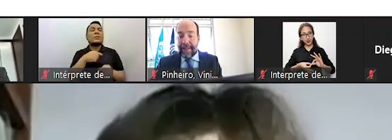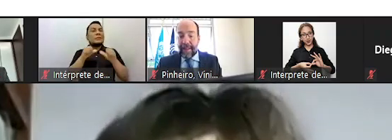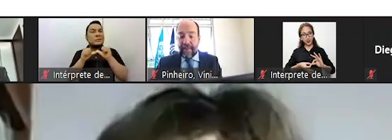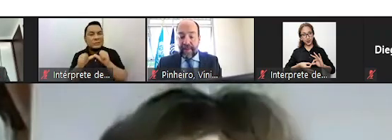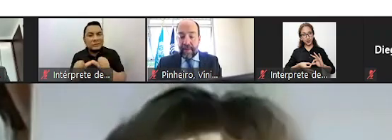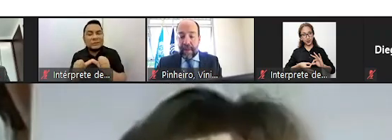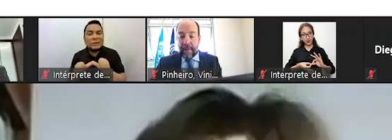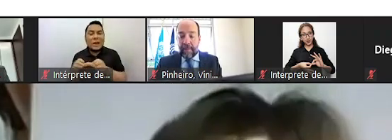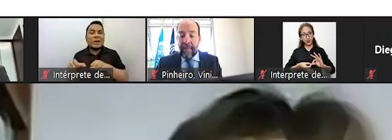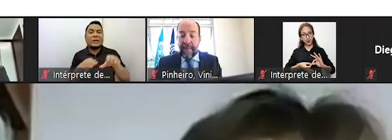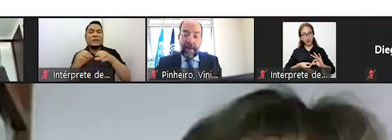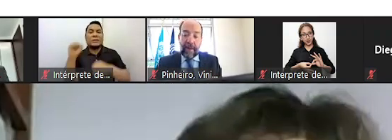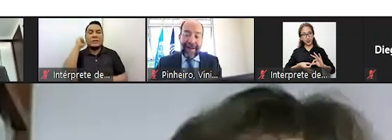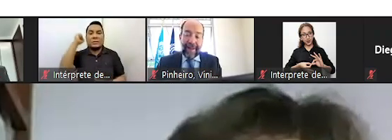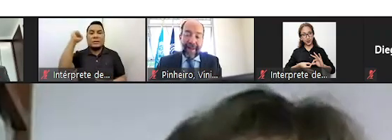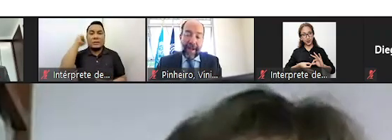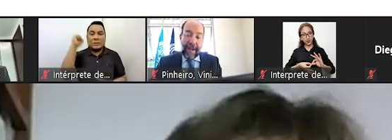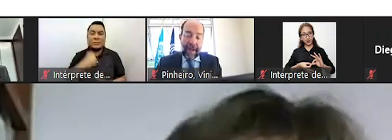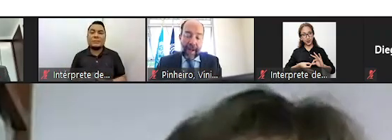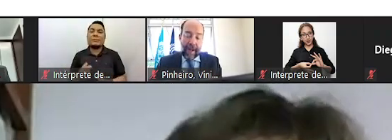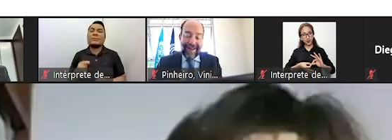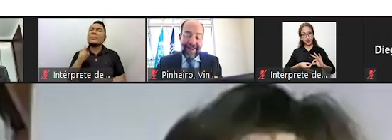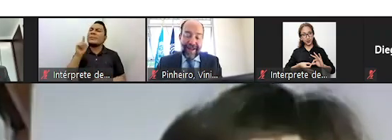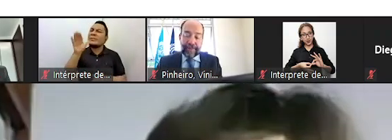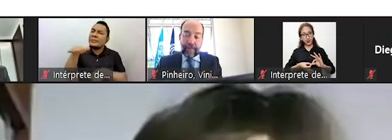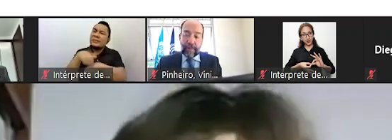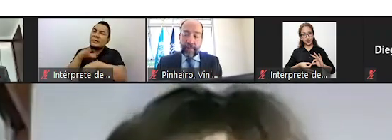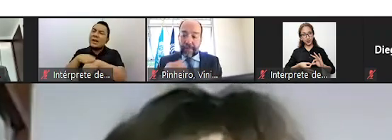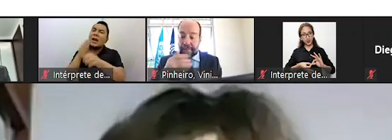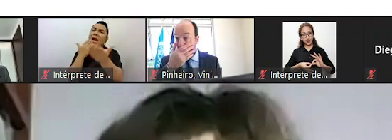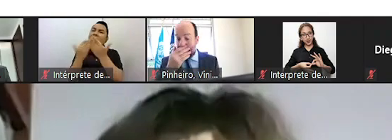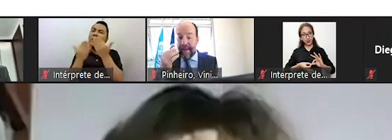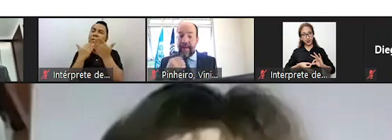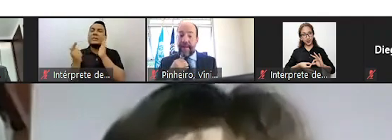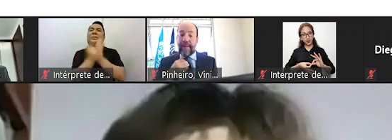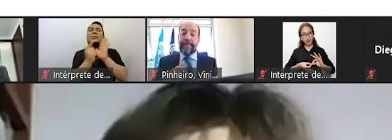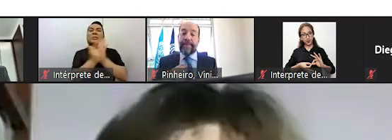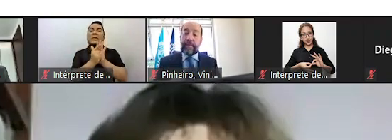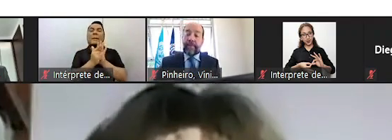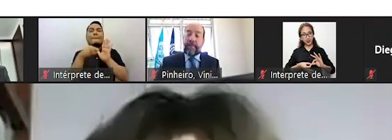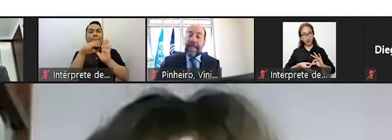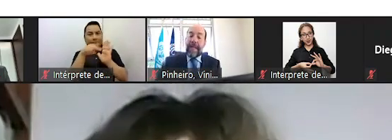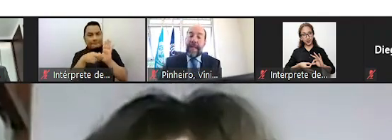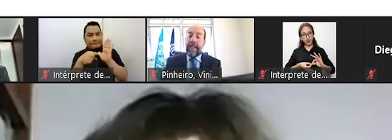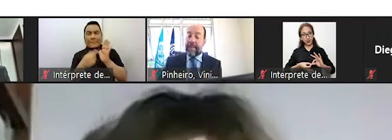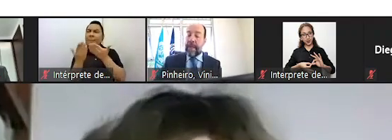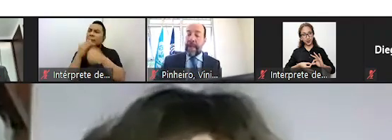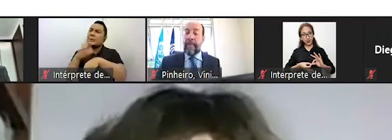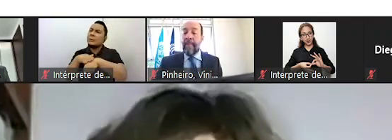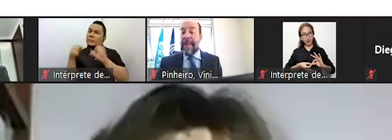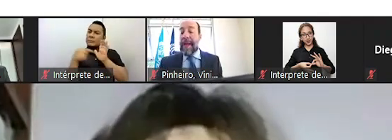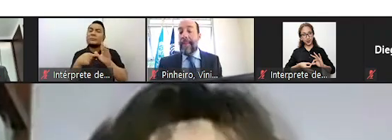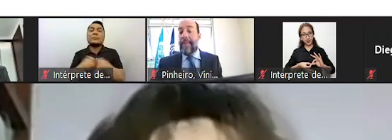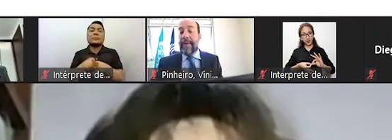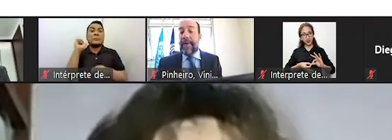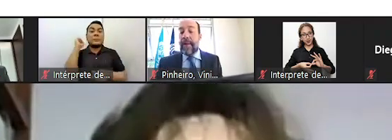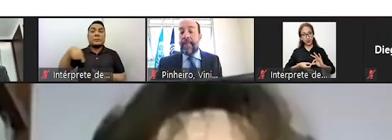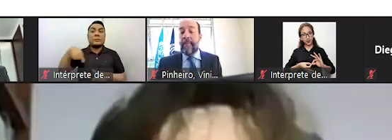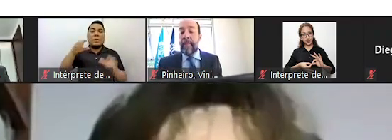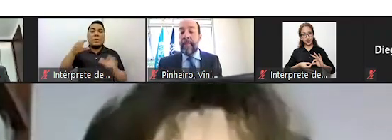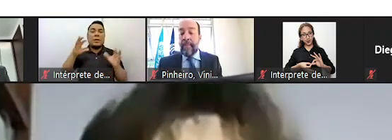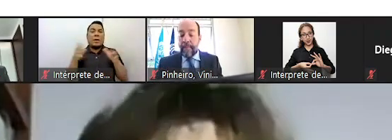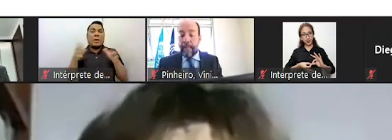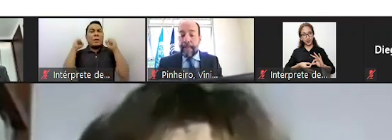however we have to continue and the right to discuss legally and legitimately but also the right